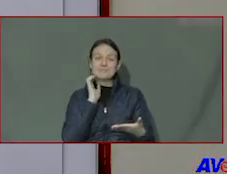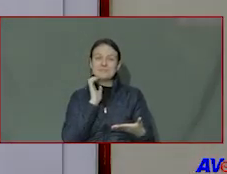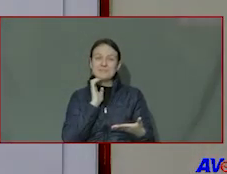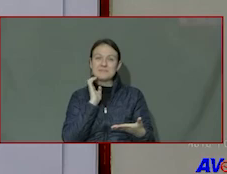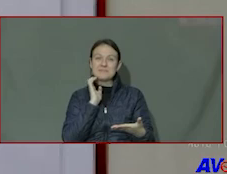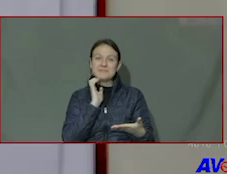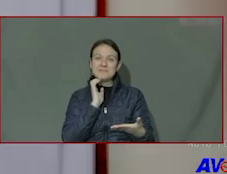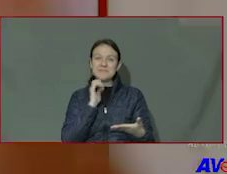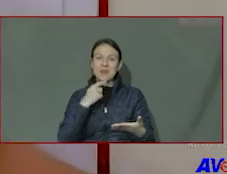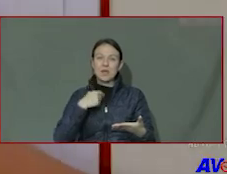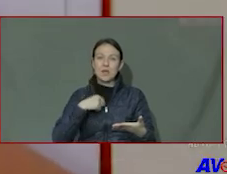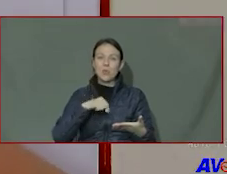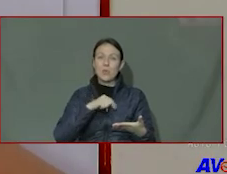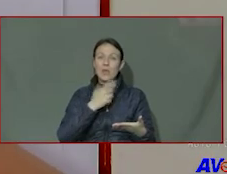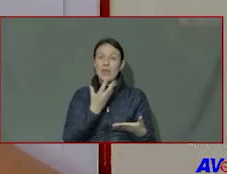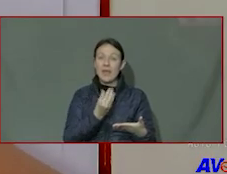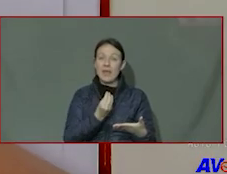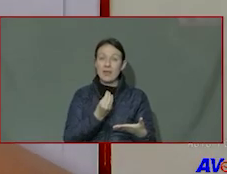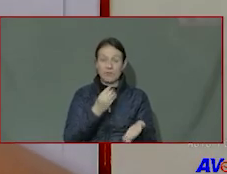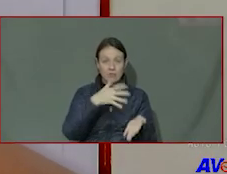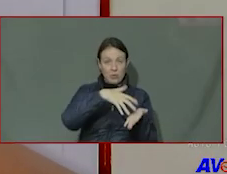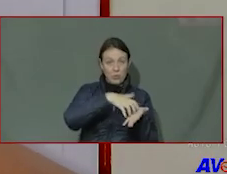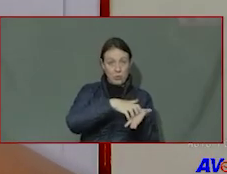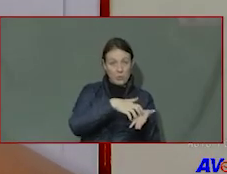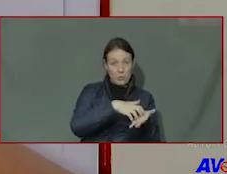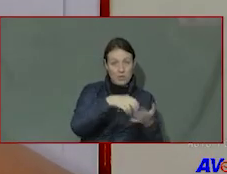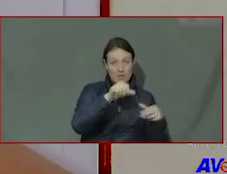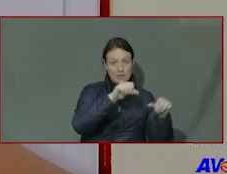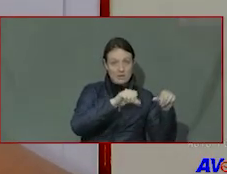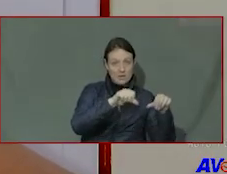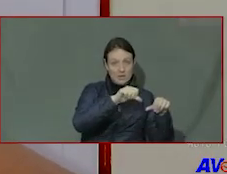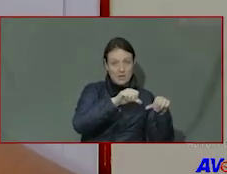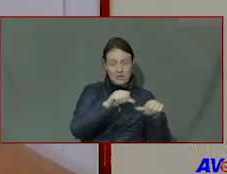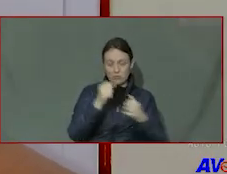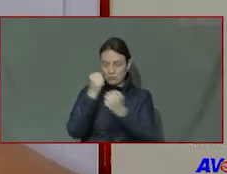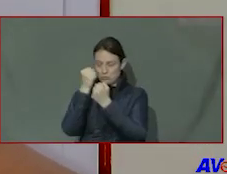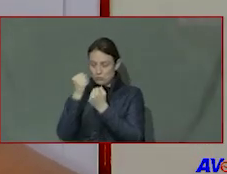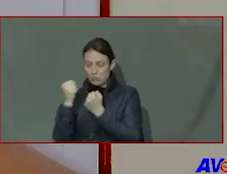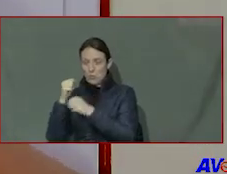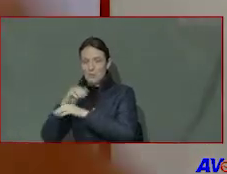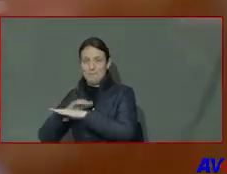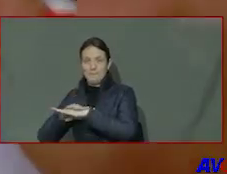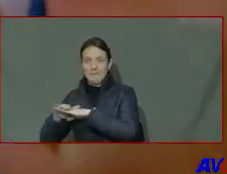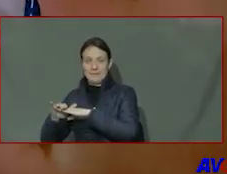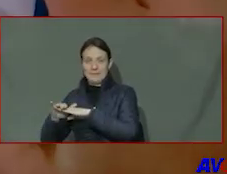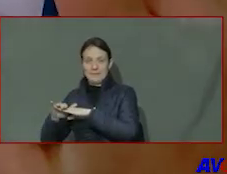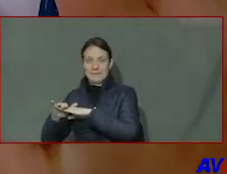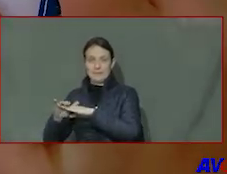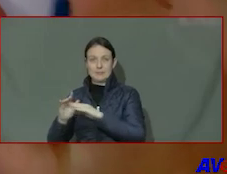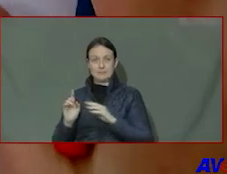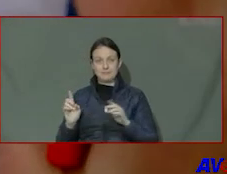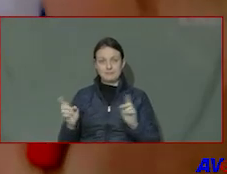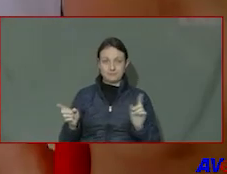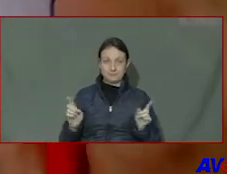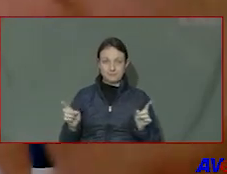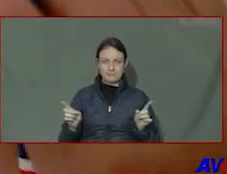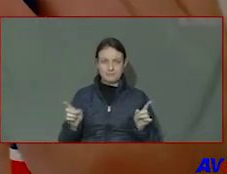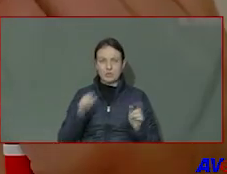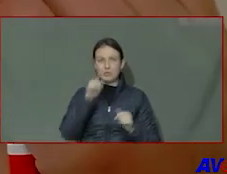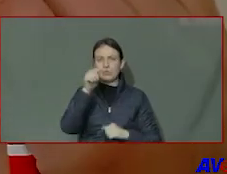we have a weak acid and a strong base. So immediately you